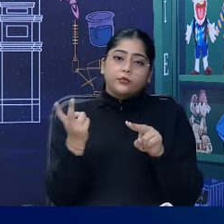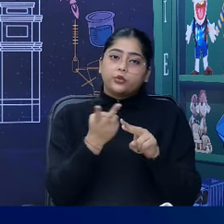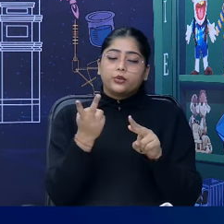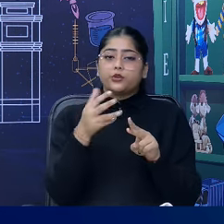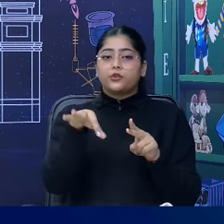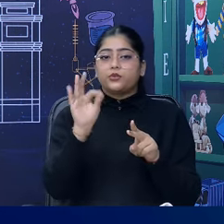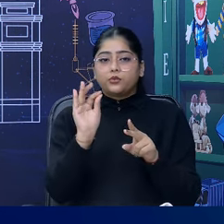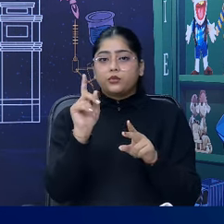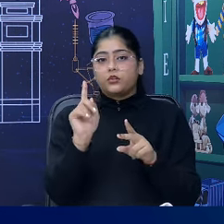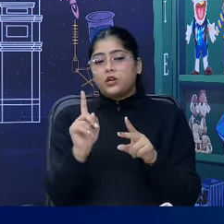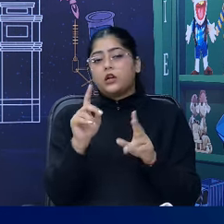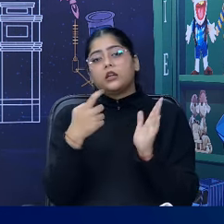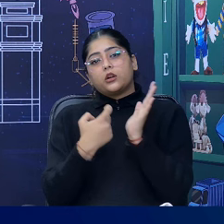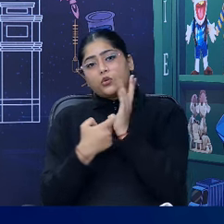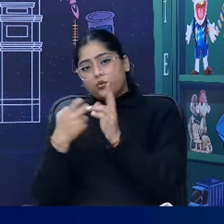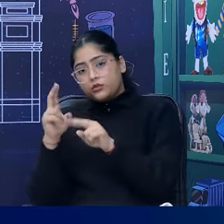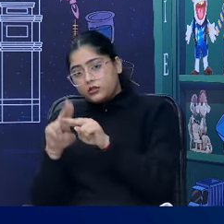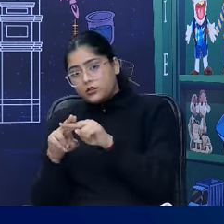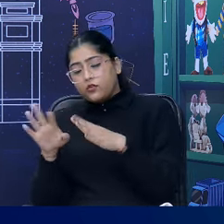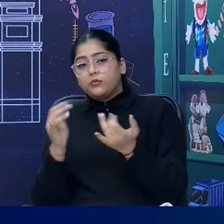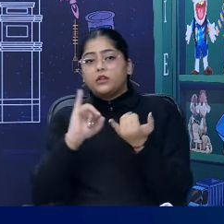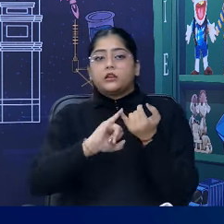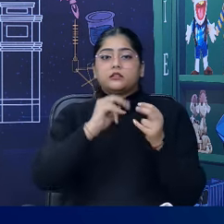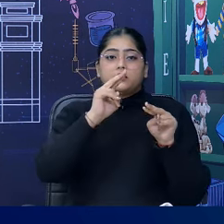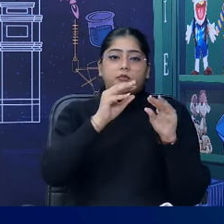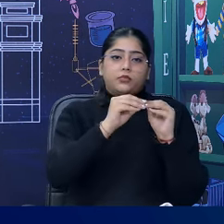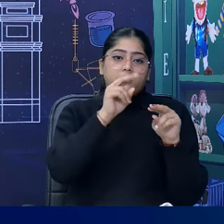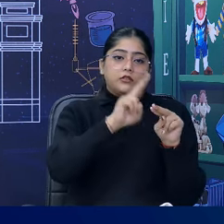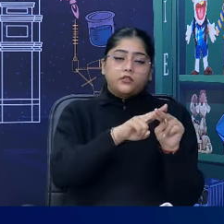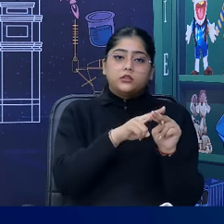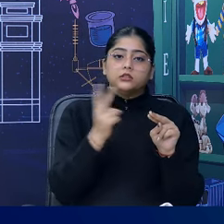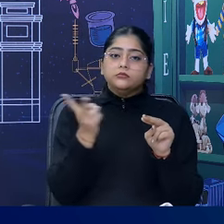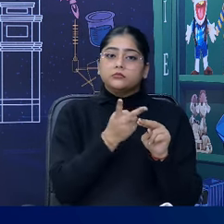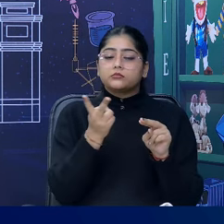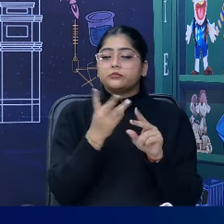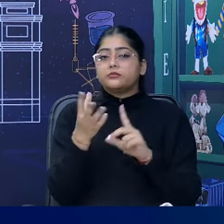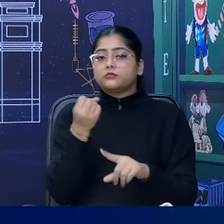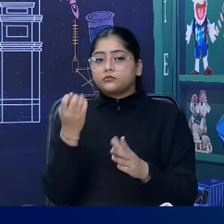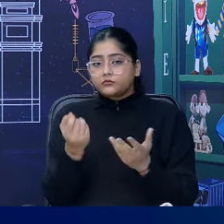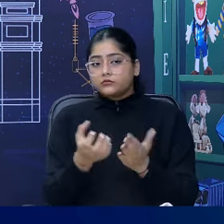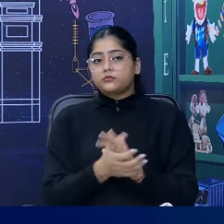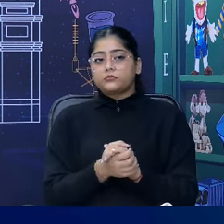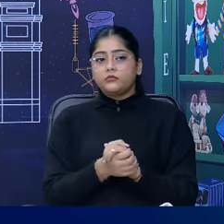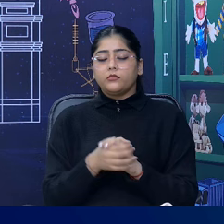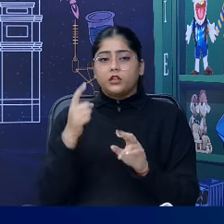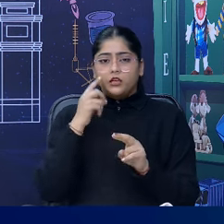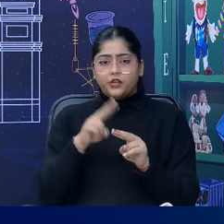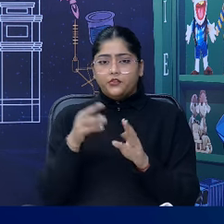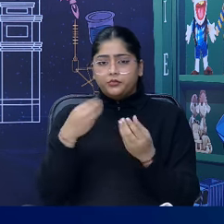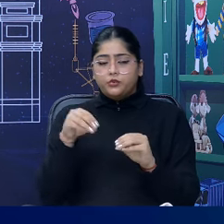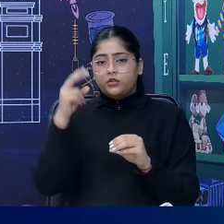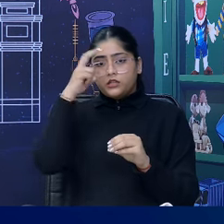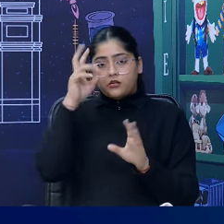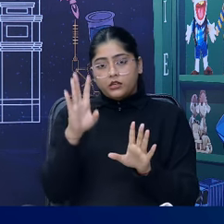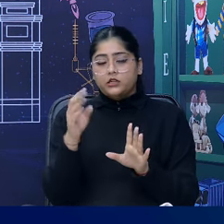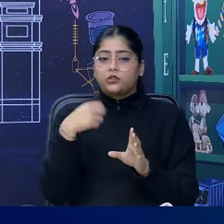just write the roster forms in set builder form. So I think easily you can just do. If still some doubts are there, you